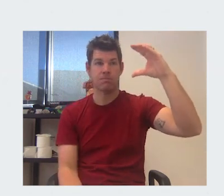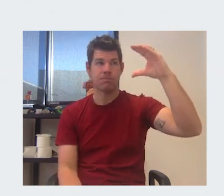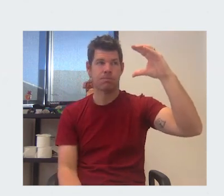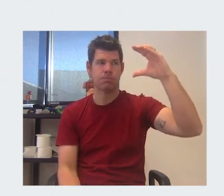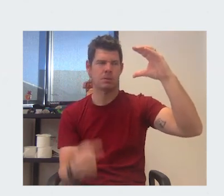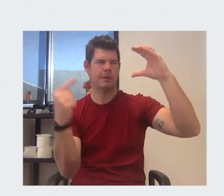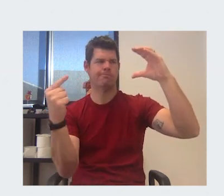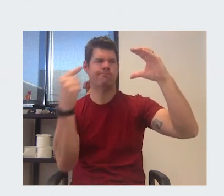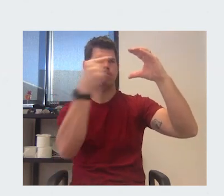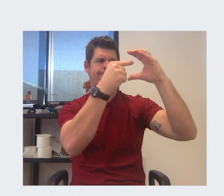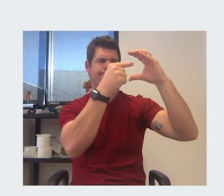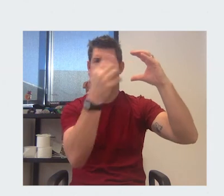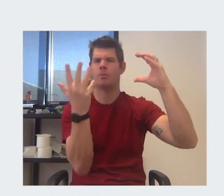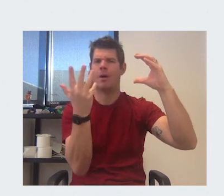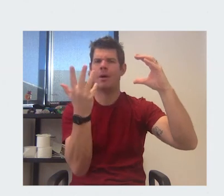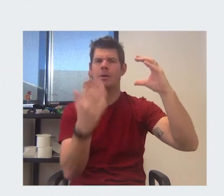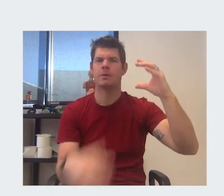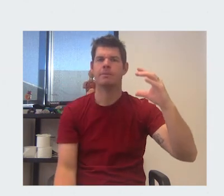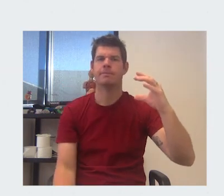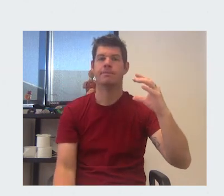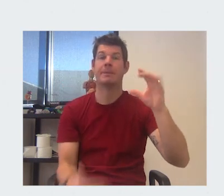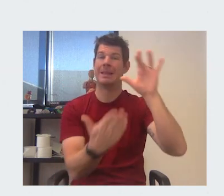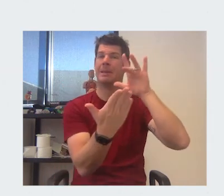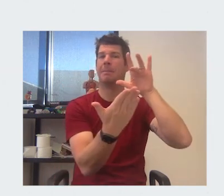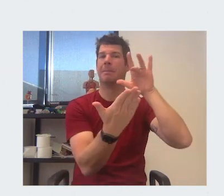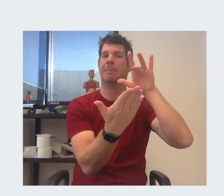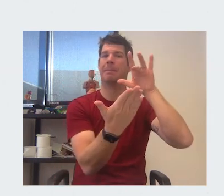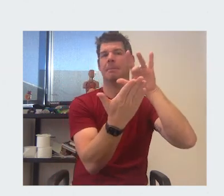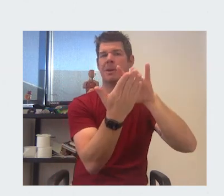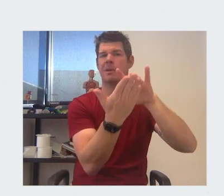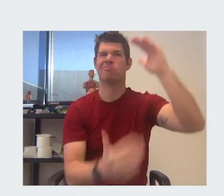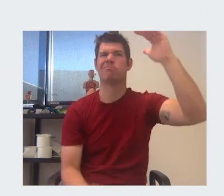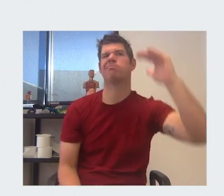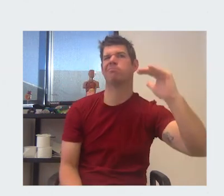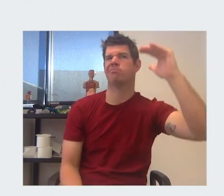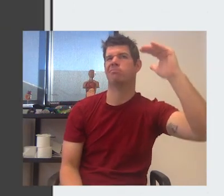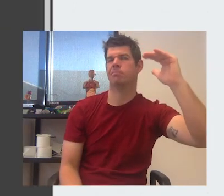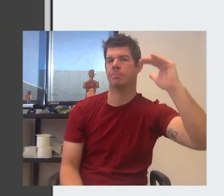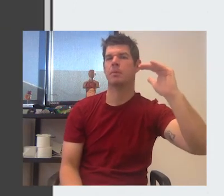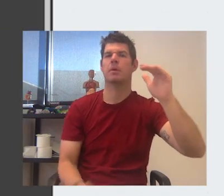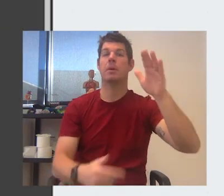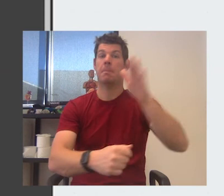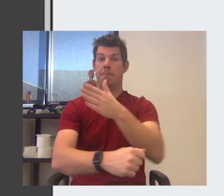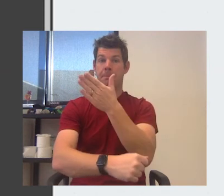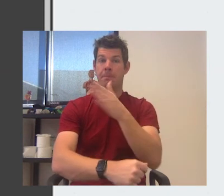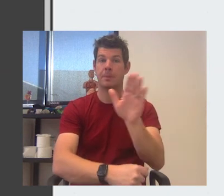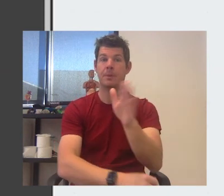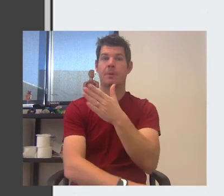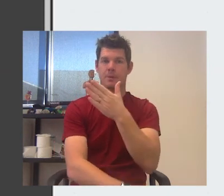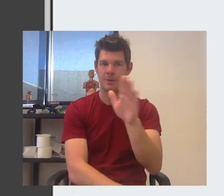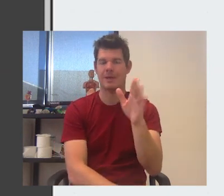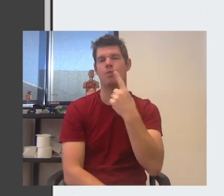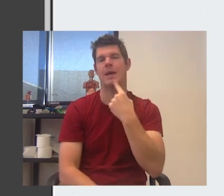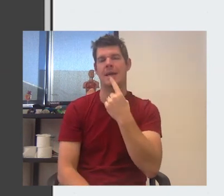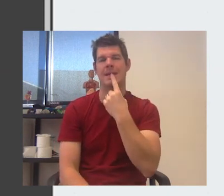mouth. If you look here in the middle of the make code platform, one of the choices